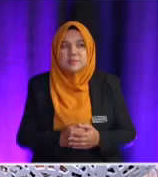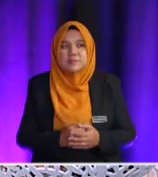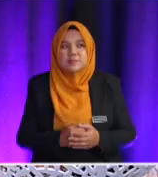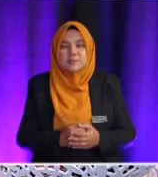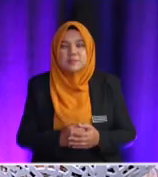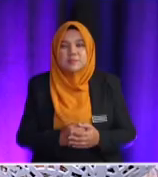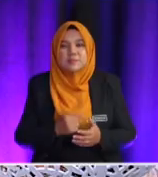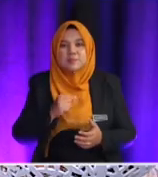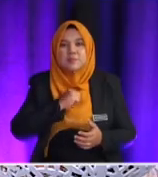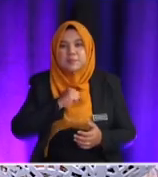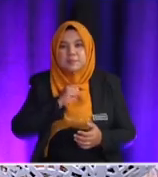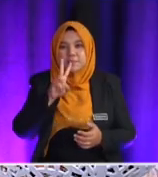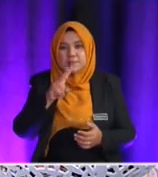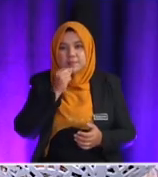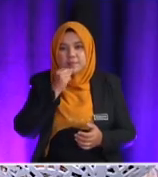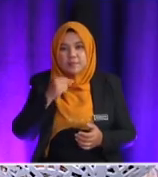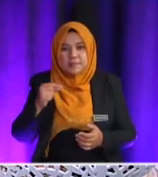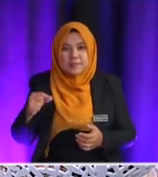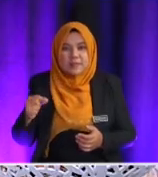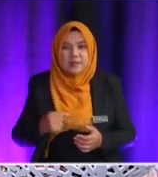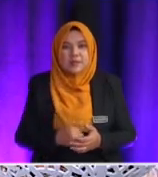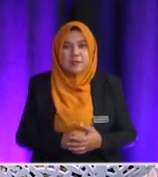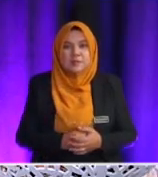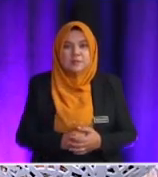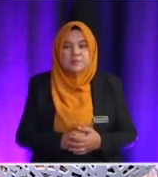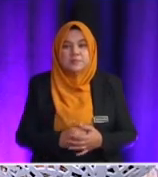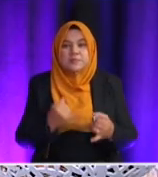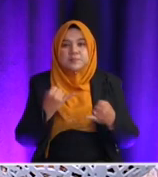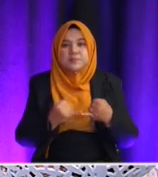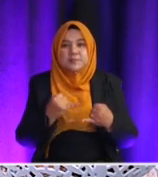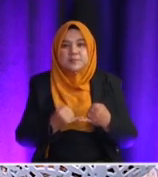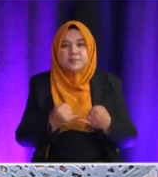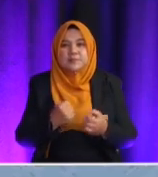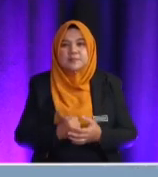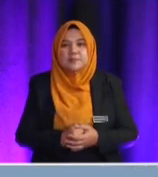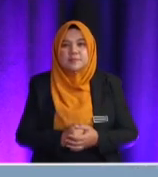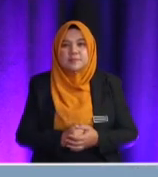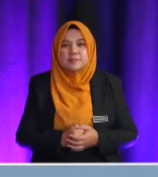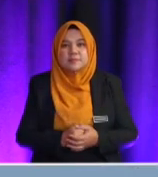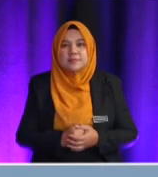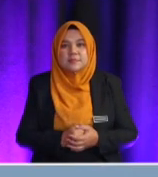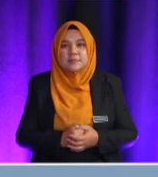Sasha, two pens. Two pens. Okay, for thank Shasha. You, Shafika. Last but not least. Okay, who is it?